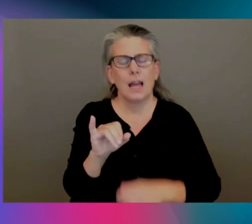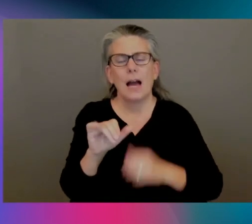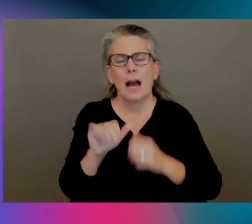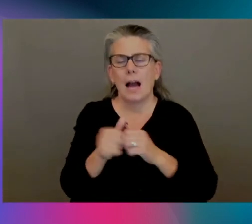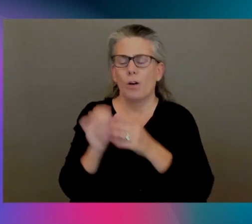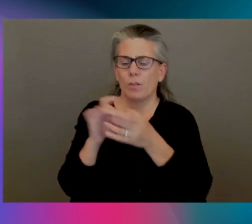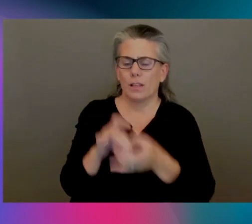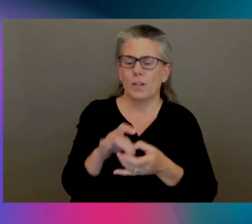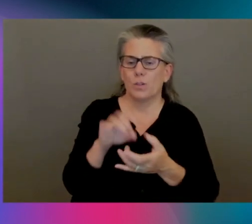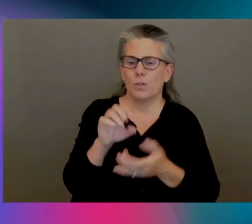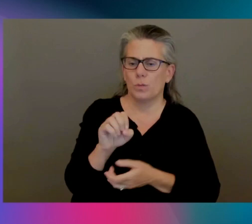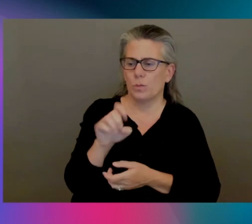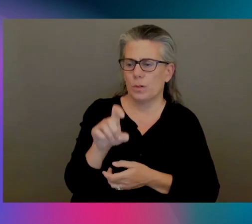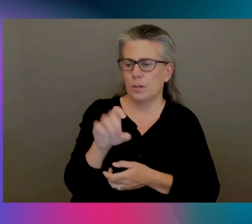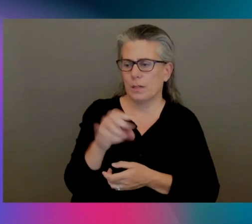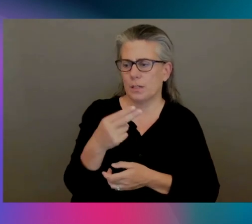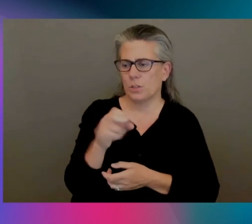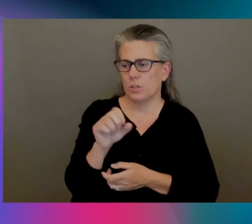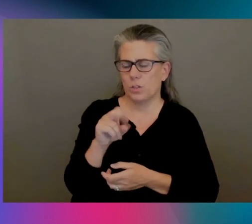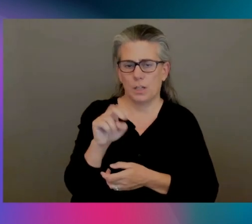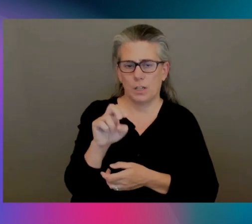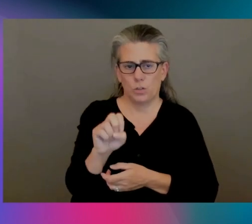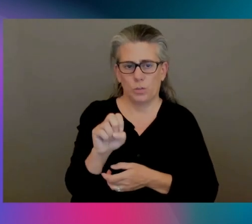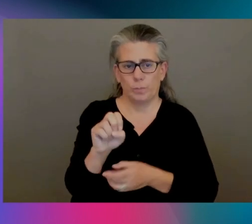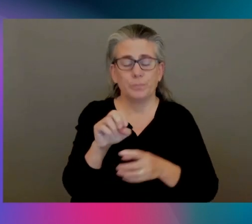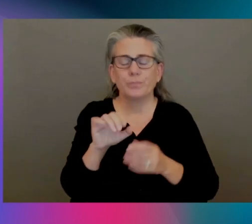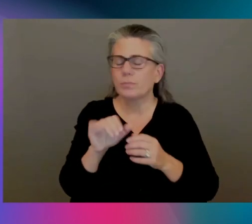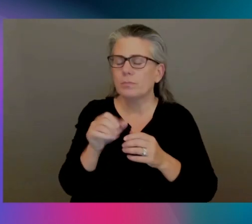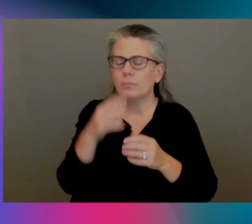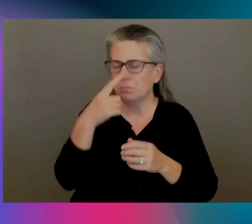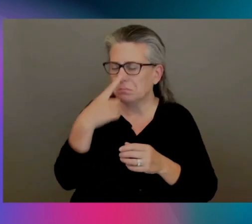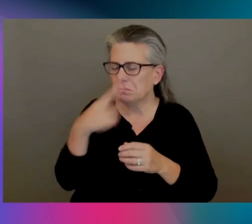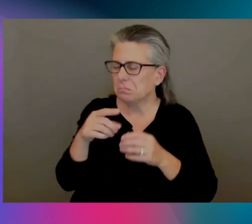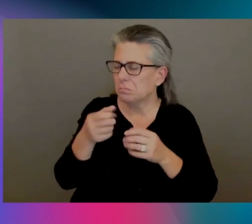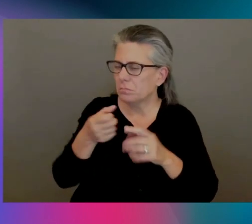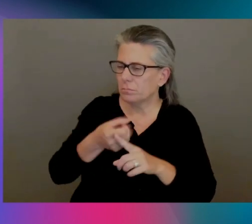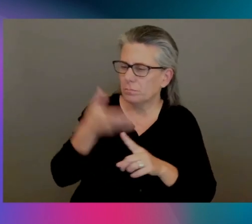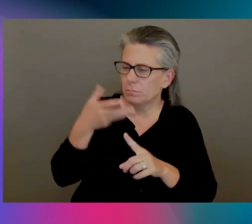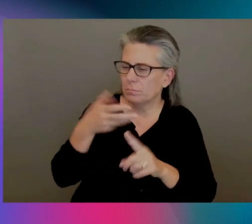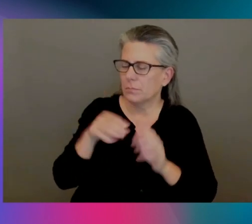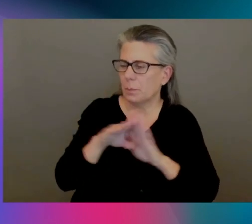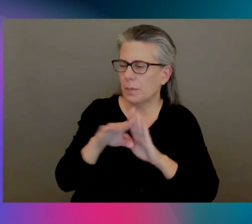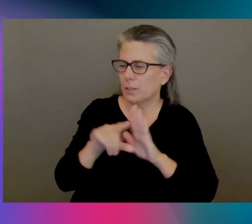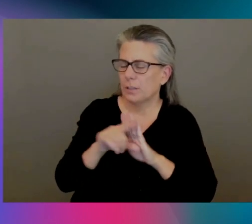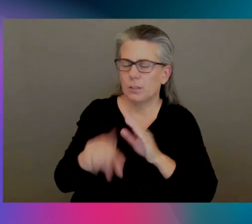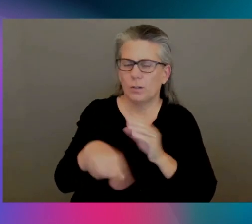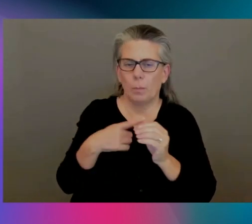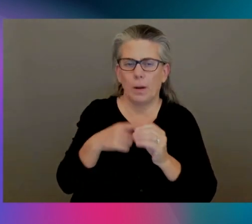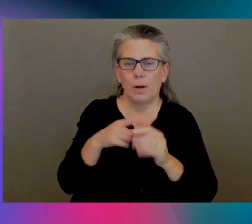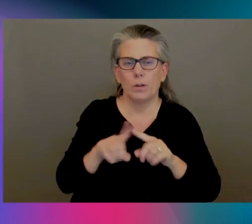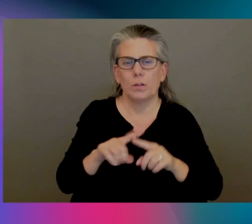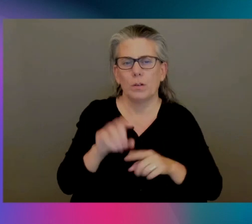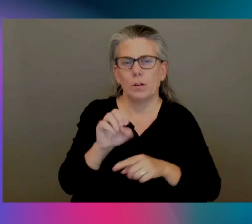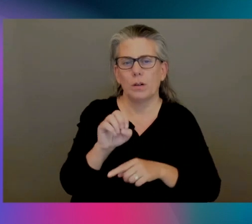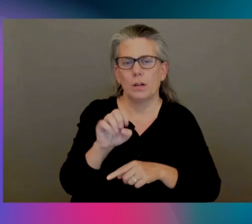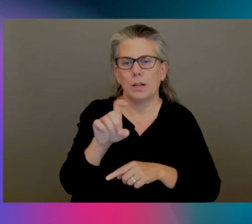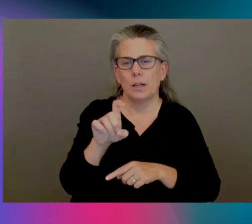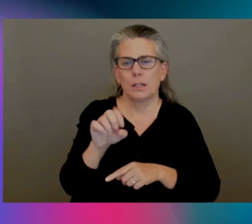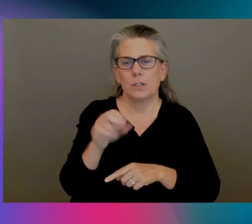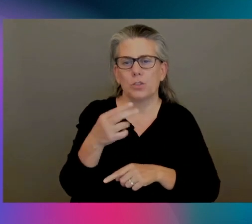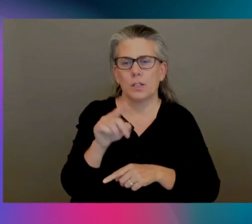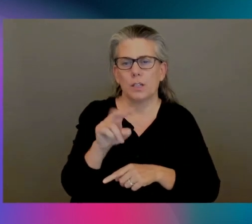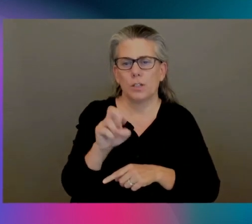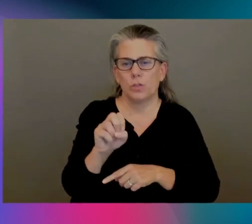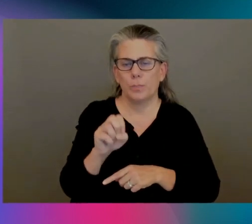why don't you, give some background about what data exchange is about for our viewers who are new to this? Well, absolutely.